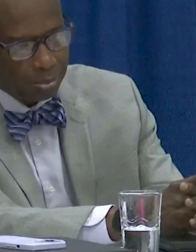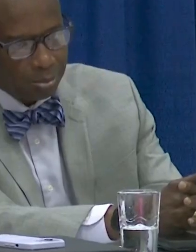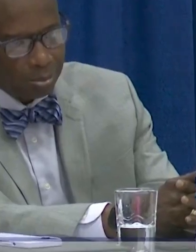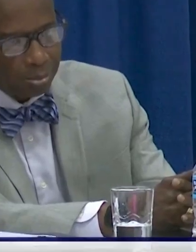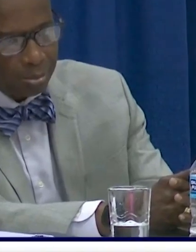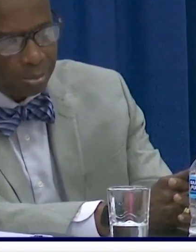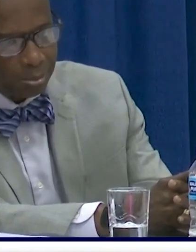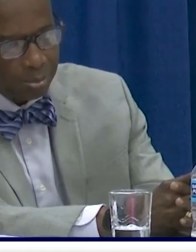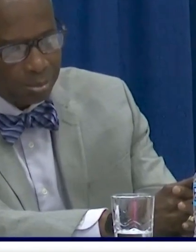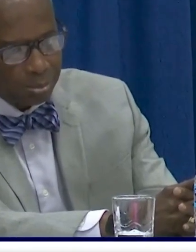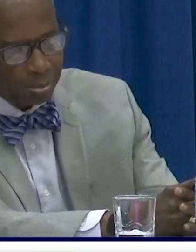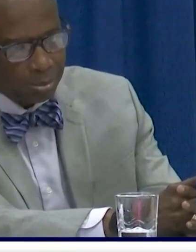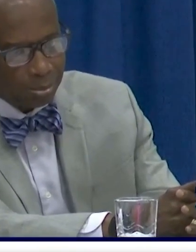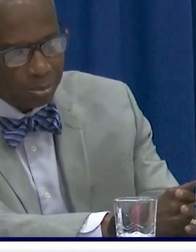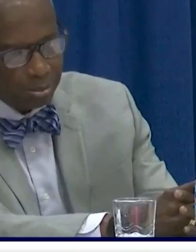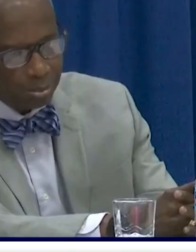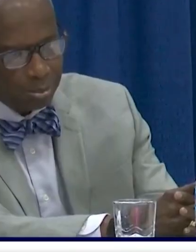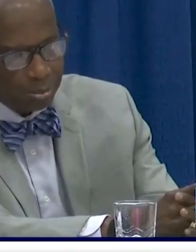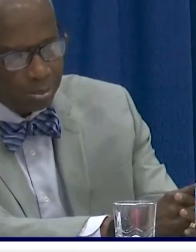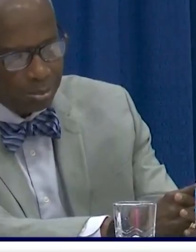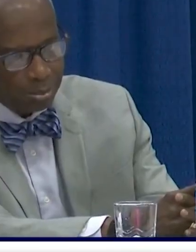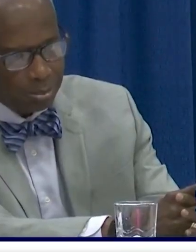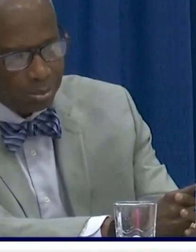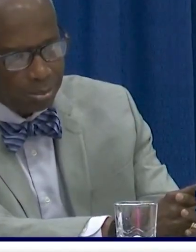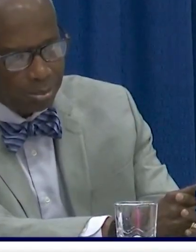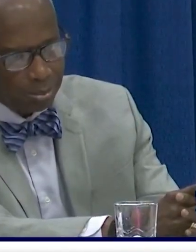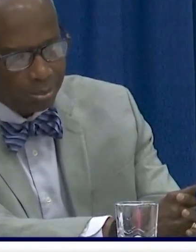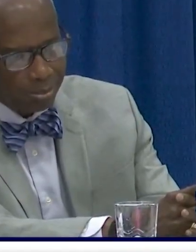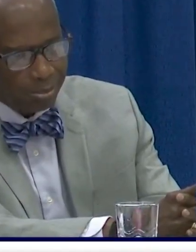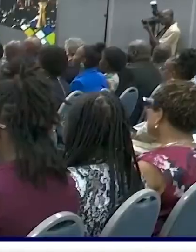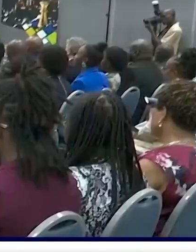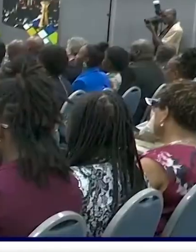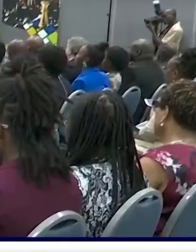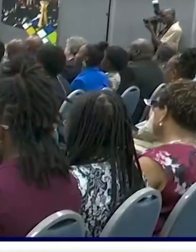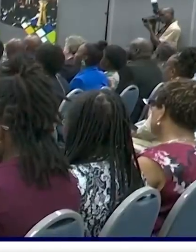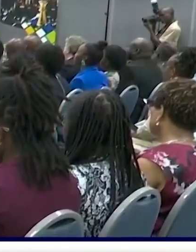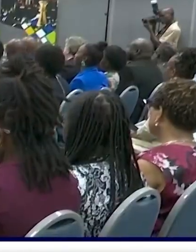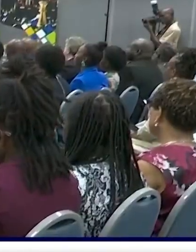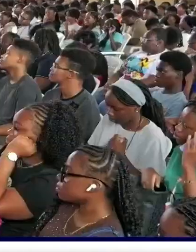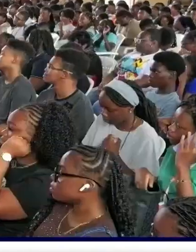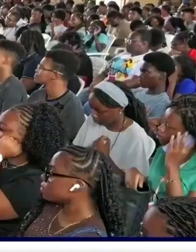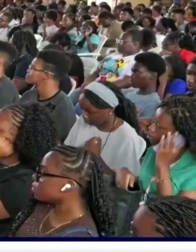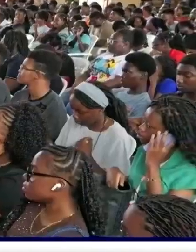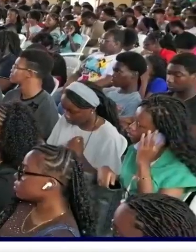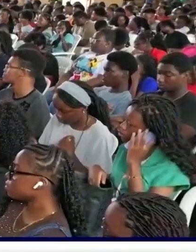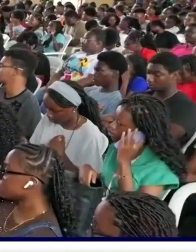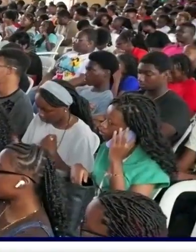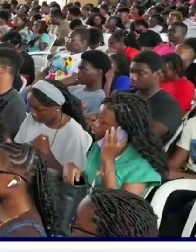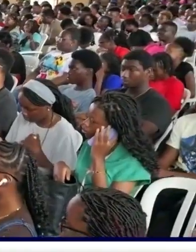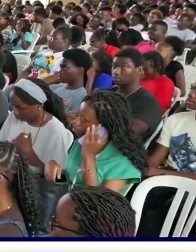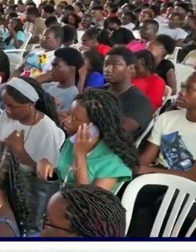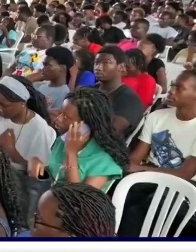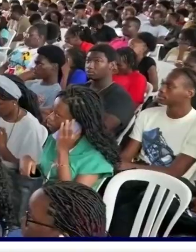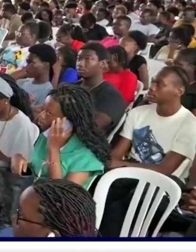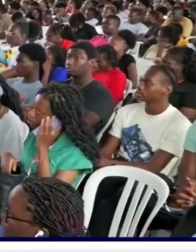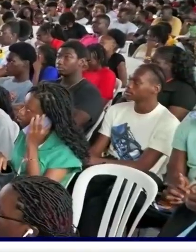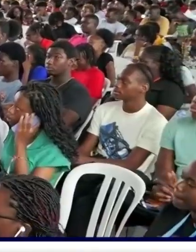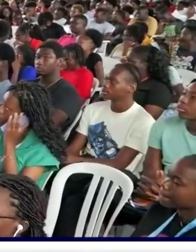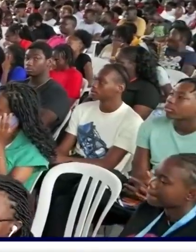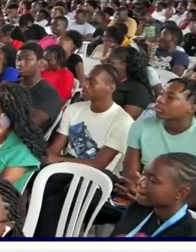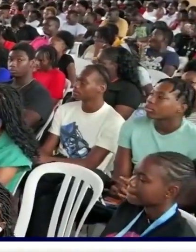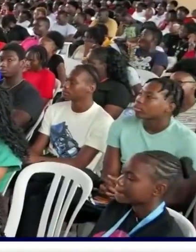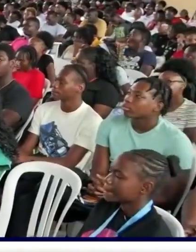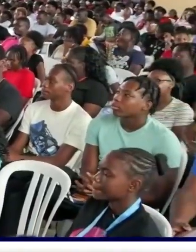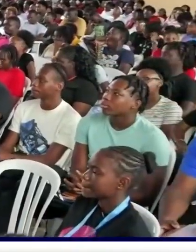In the news tonight, the Ministry of Energy embarks on a major initiative. The Barbados Community College